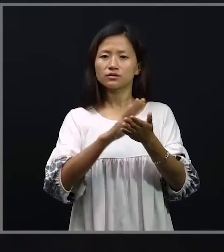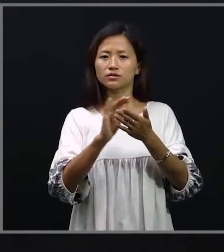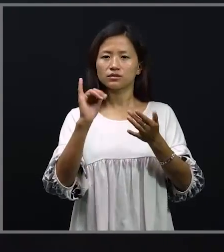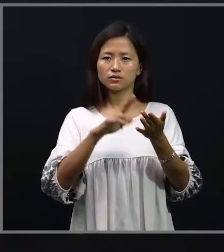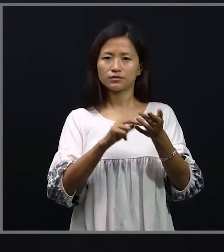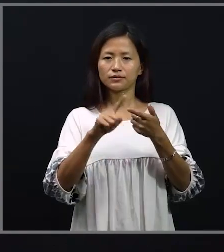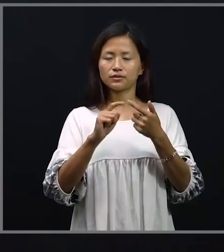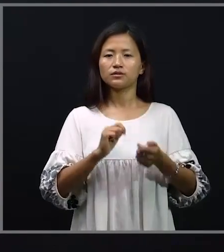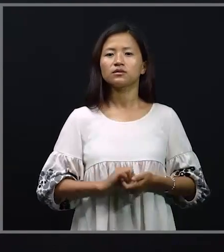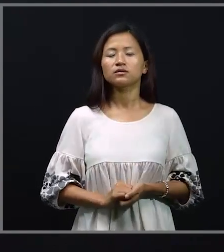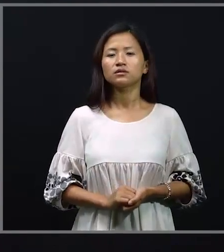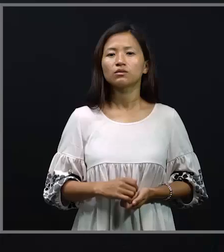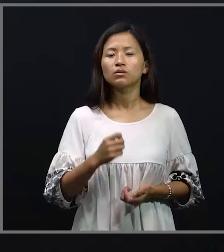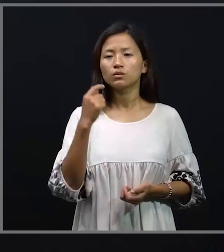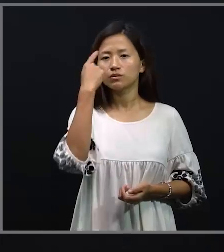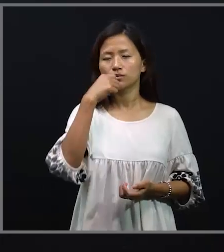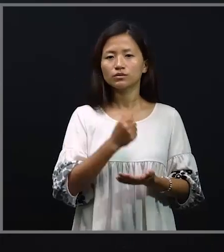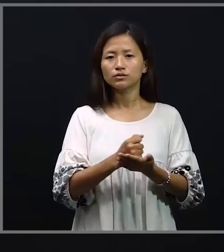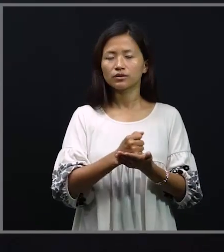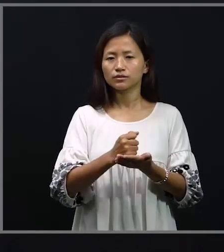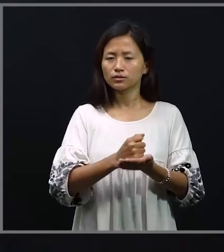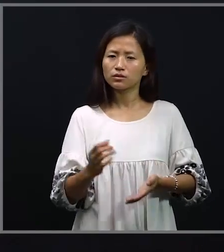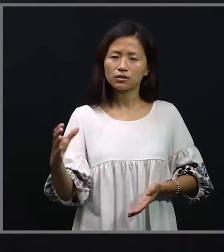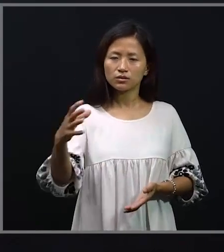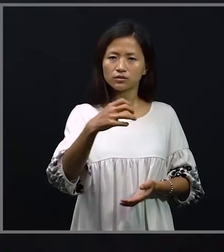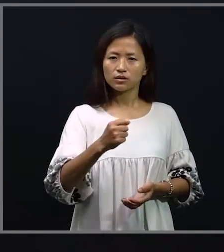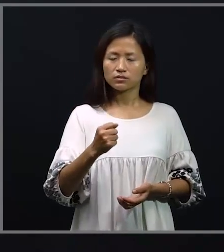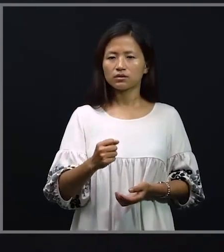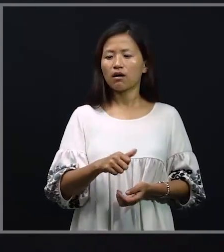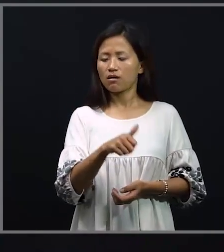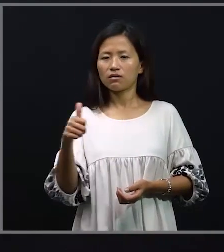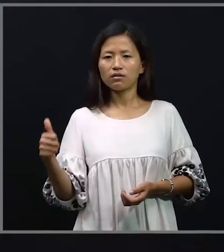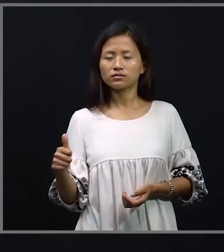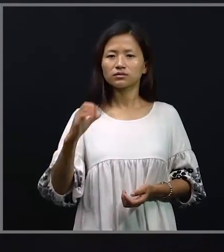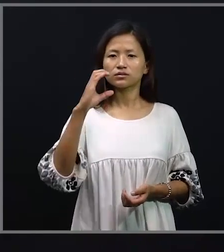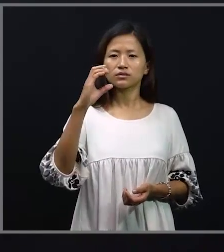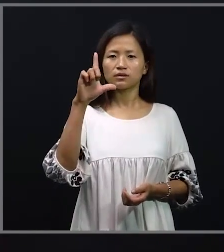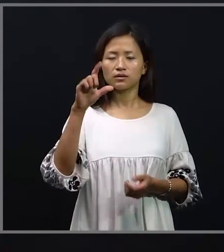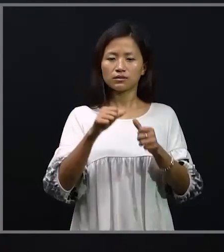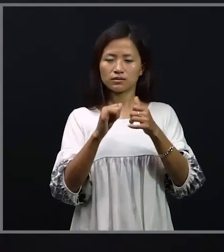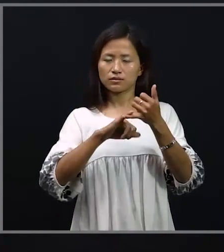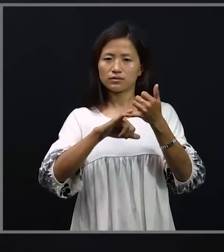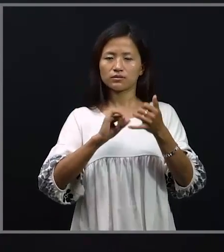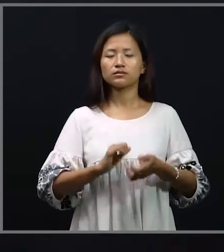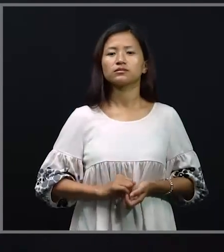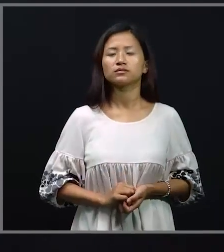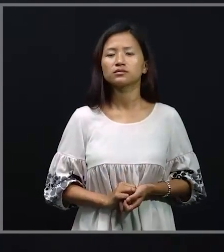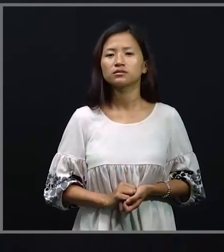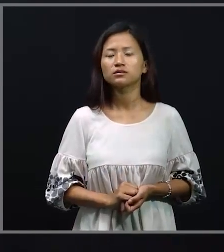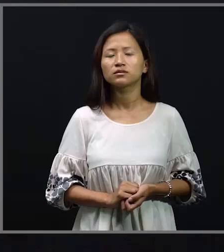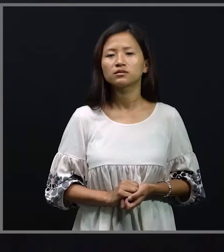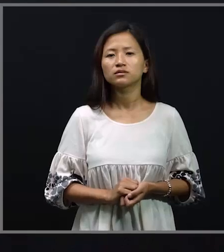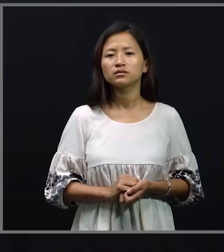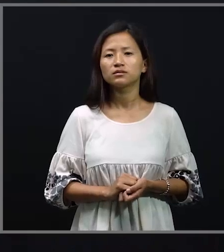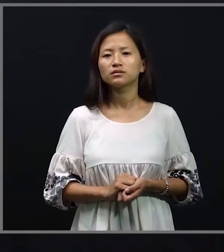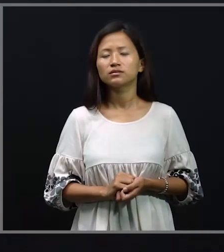State is like a machine who tries to control the other class, that is the rich and the privileged class, trying to have a control